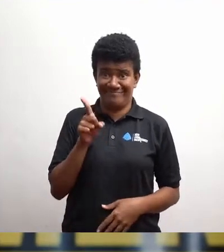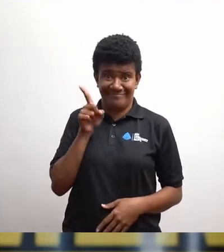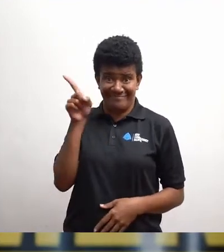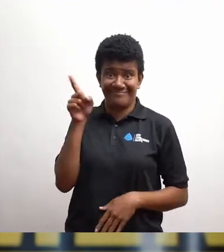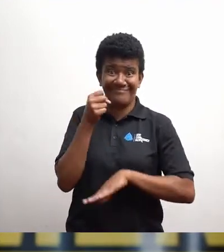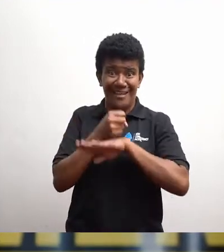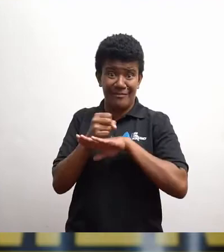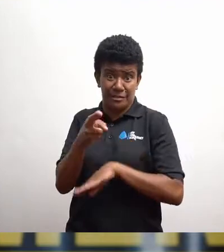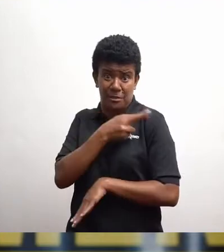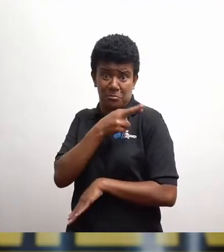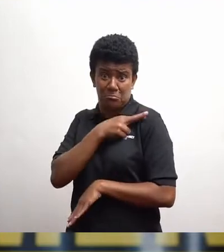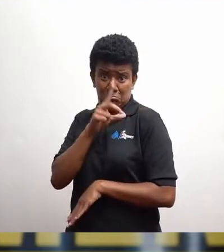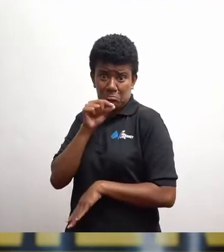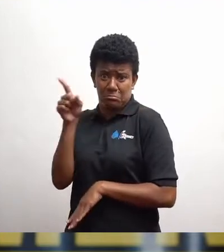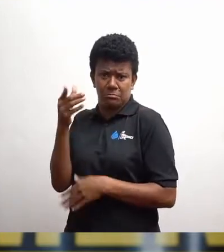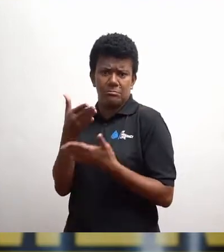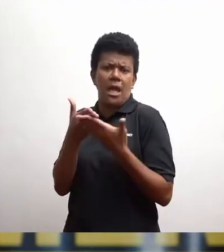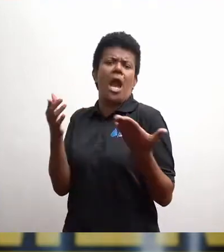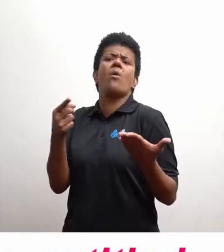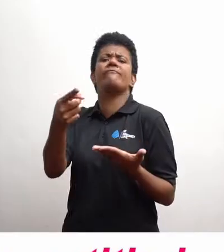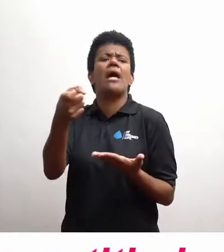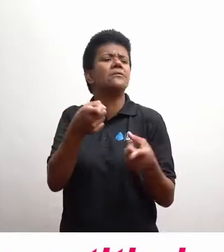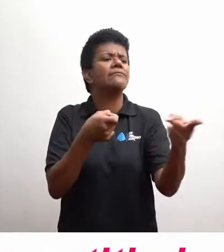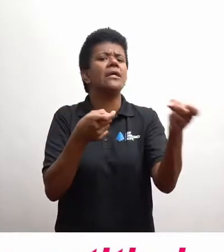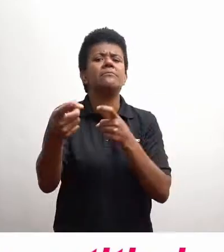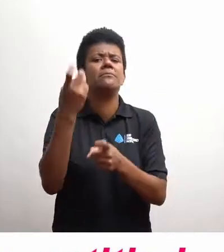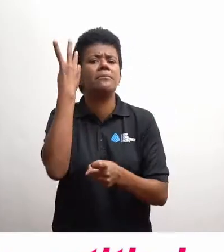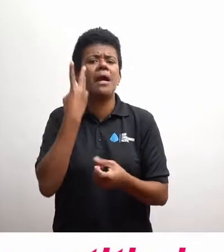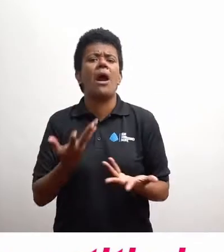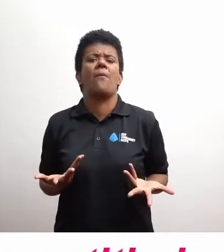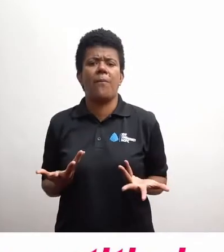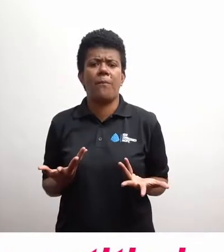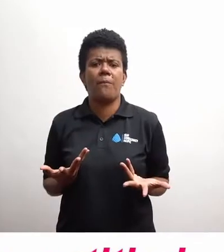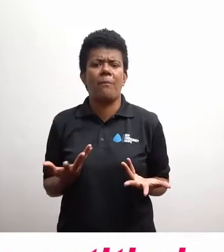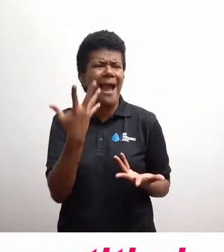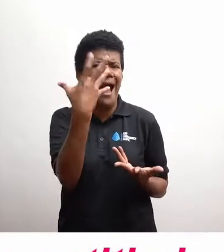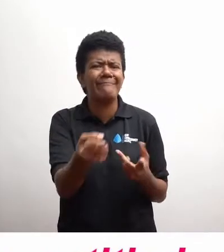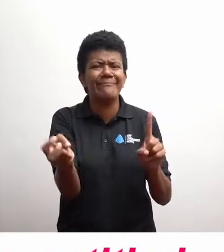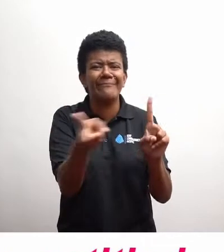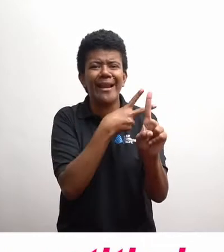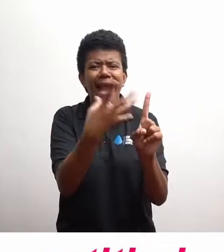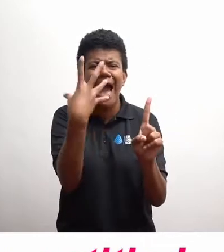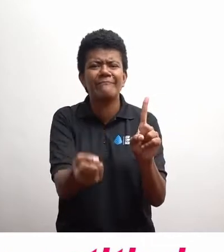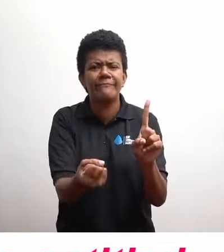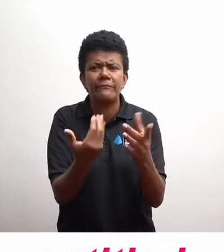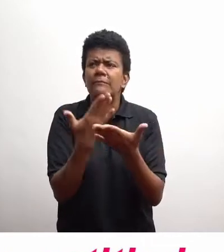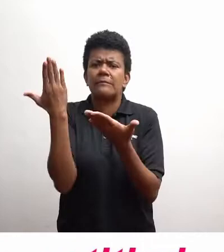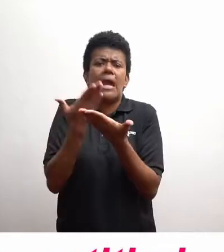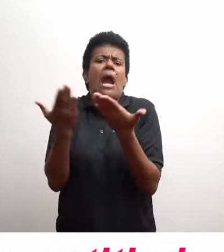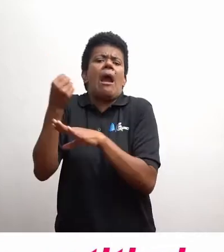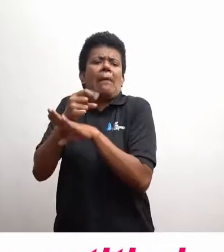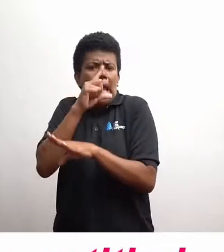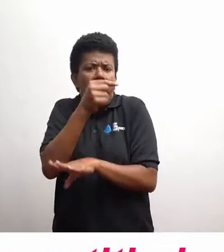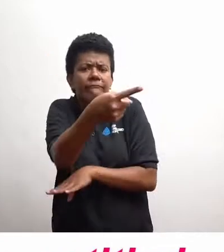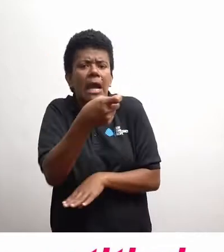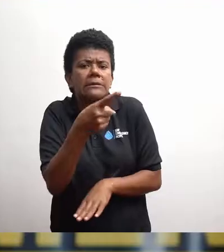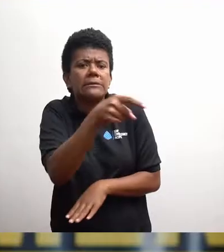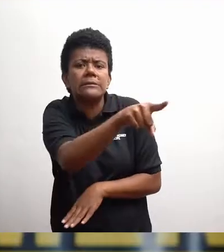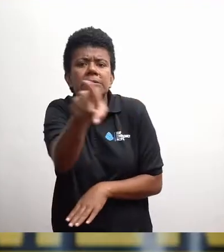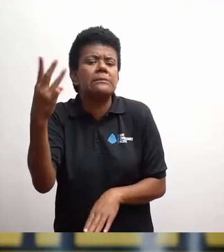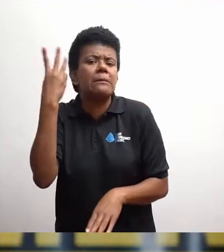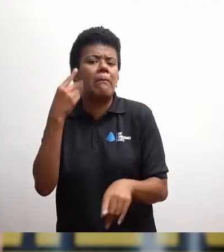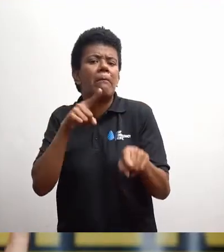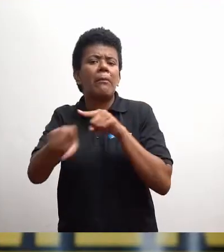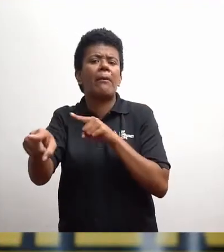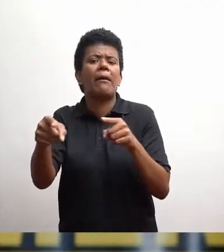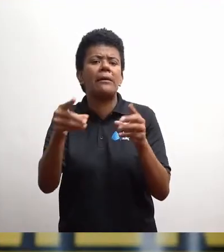accountable to that, how come so many women face violence? If they're so accountable to that, how come so many people face discrimination